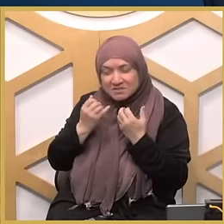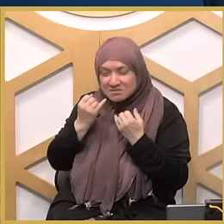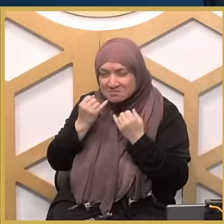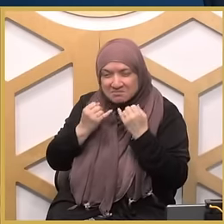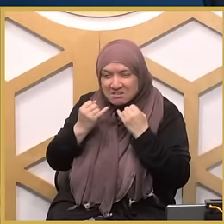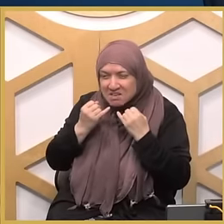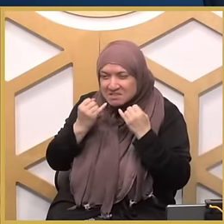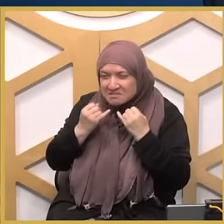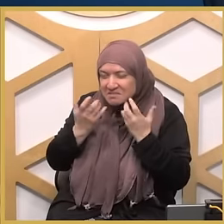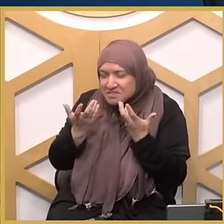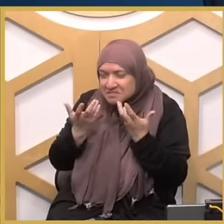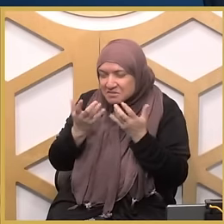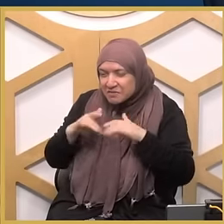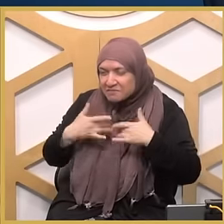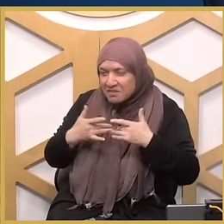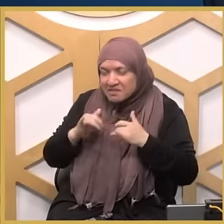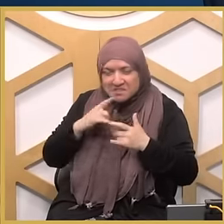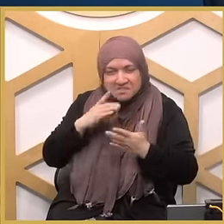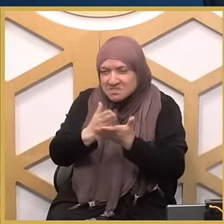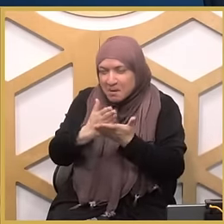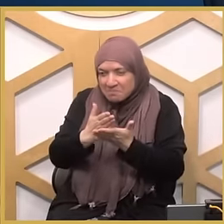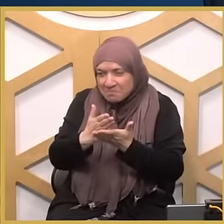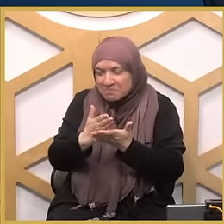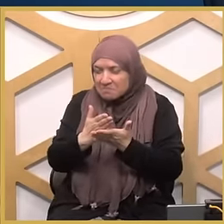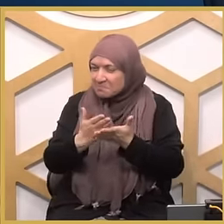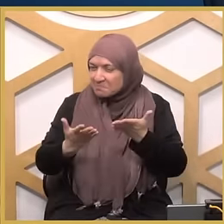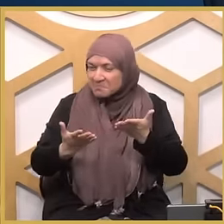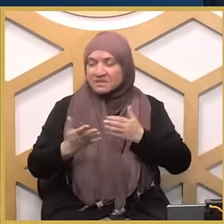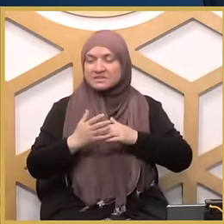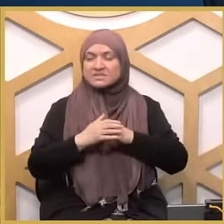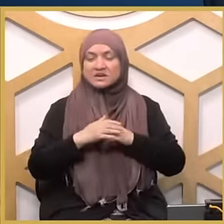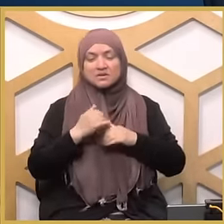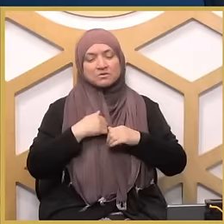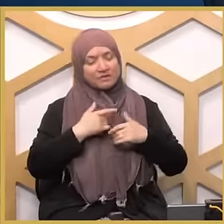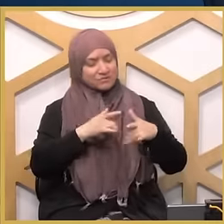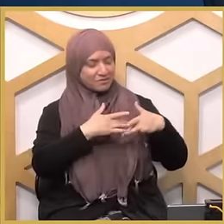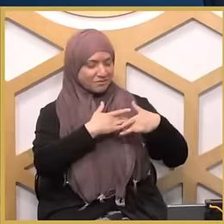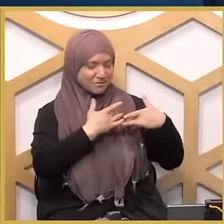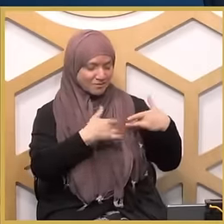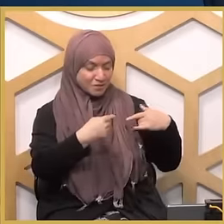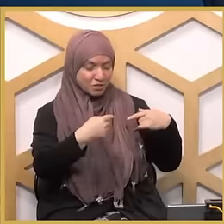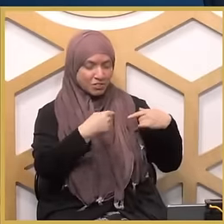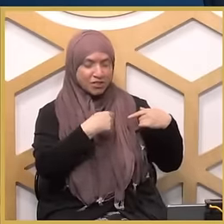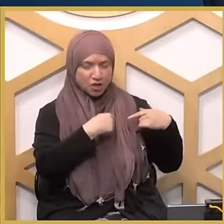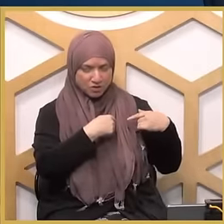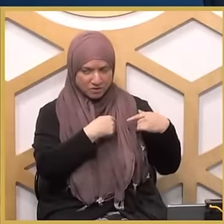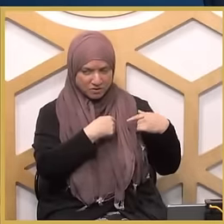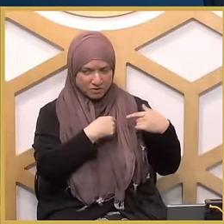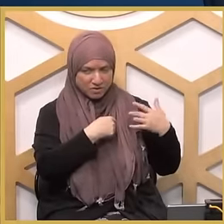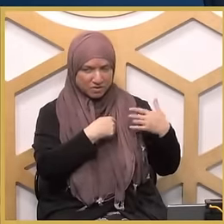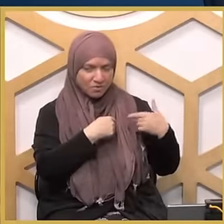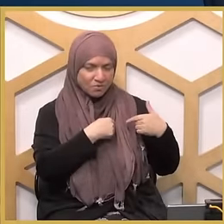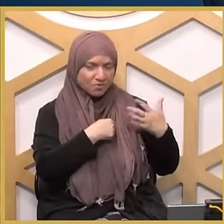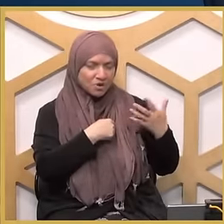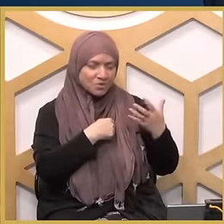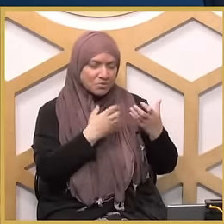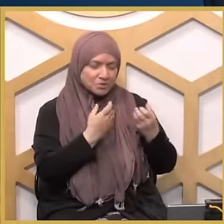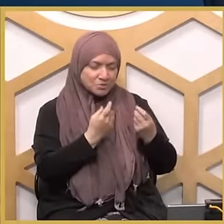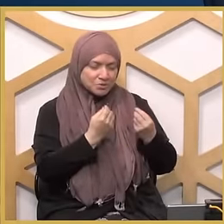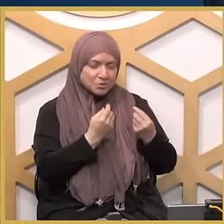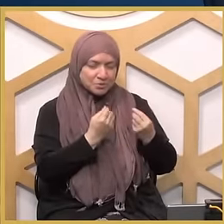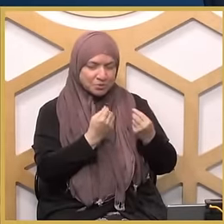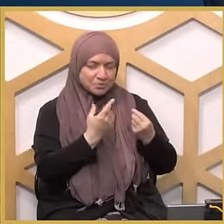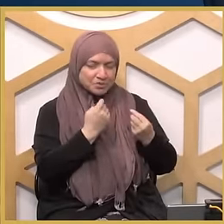Can you imagine that? So you're supposed to be, let's say, the smartest person on planet. You're supposed to be the greatest engineer